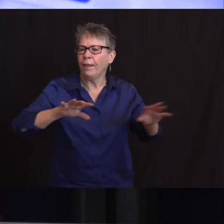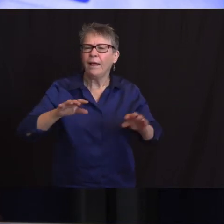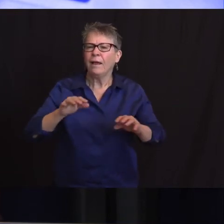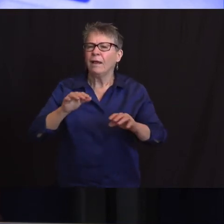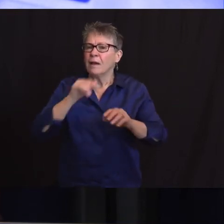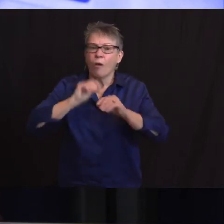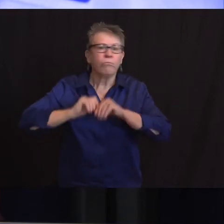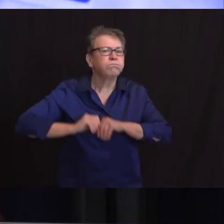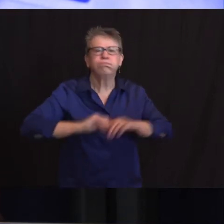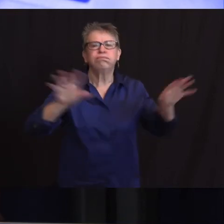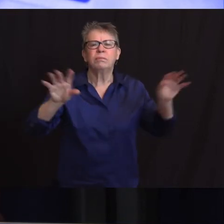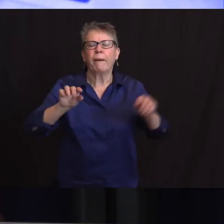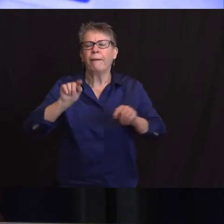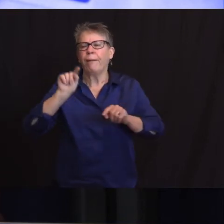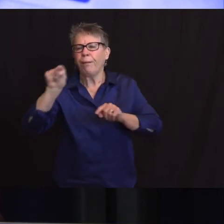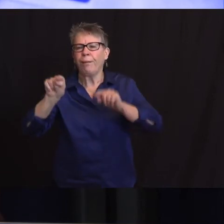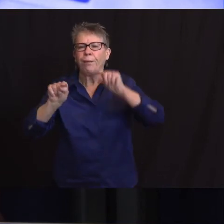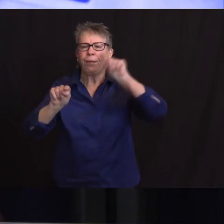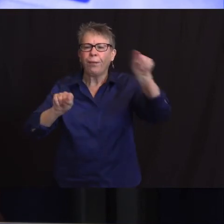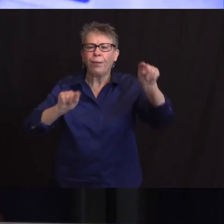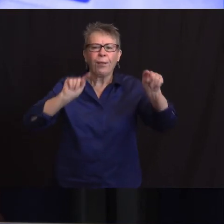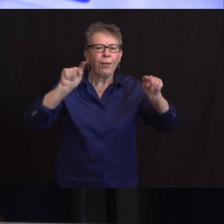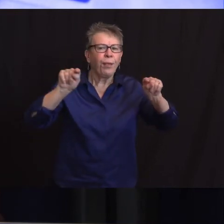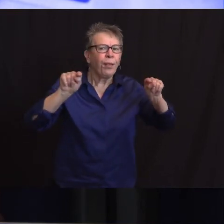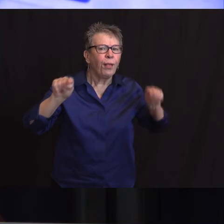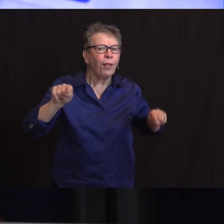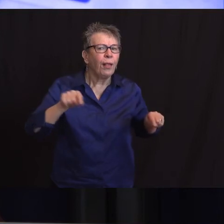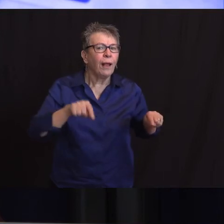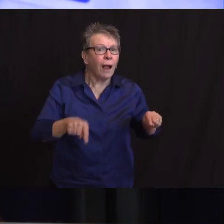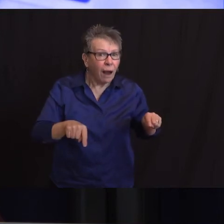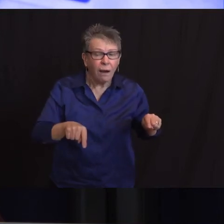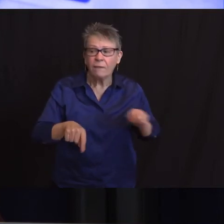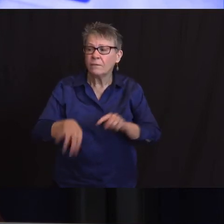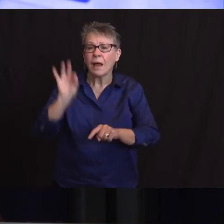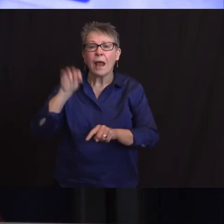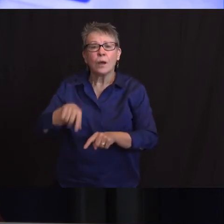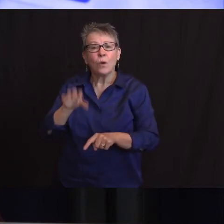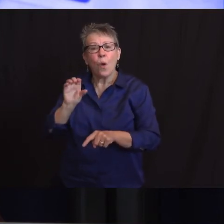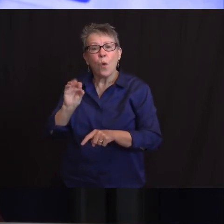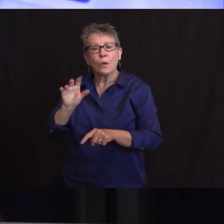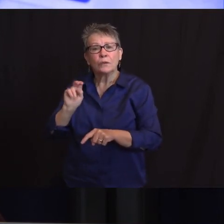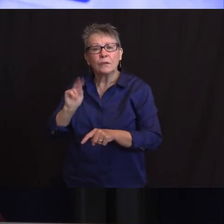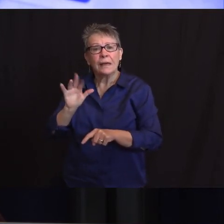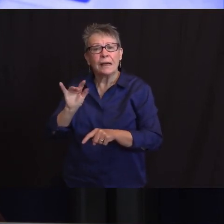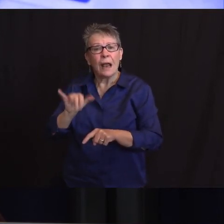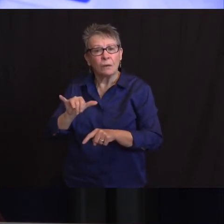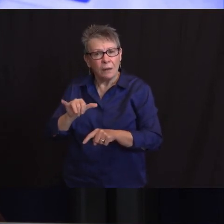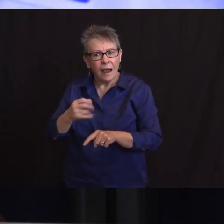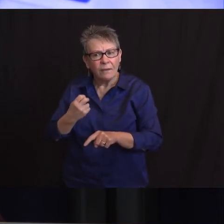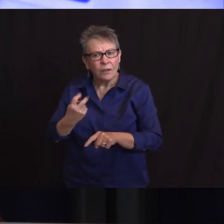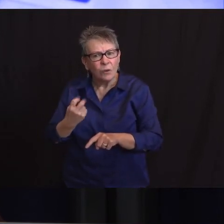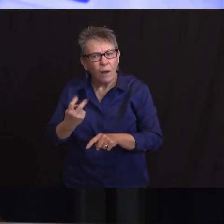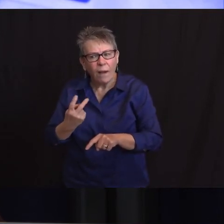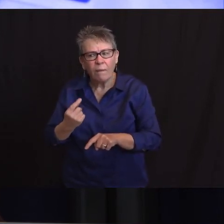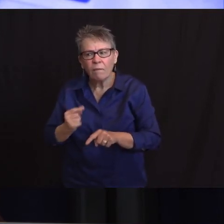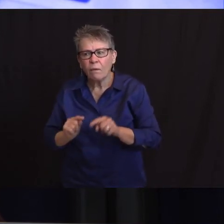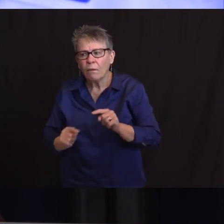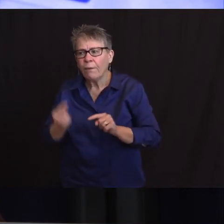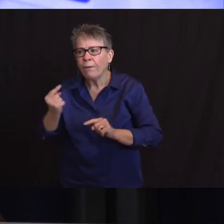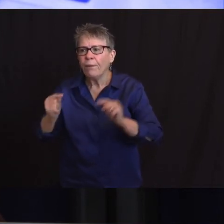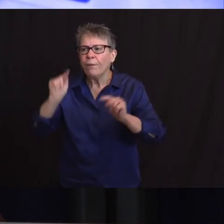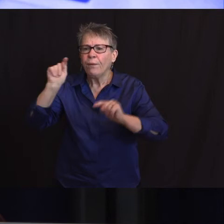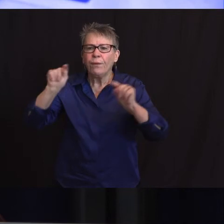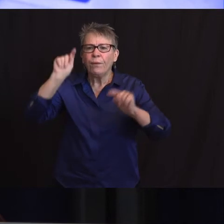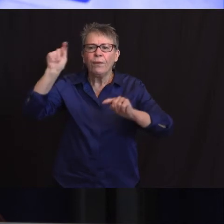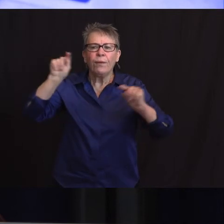2, Ocean 12 cases, Passaic 1, and Warren 1. At the state veterans' homes, there are